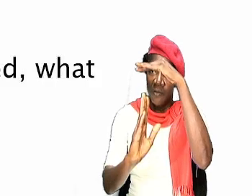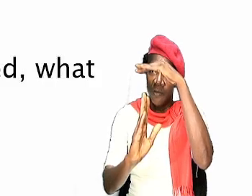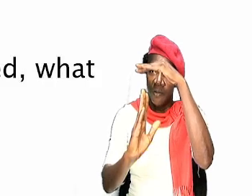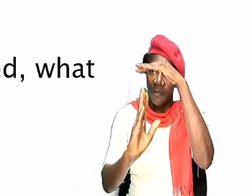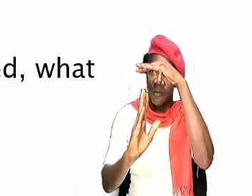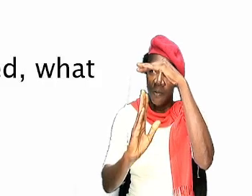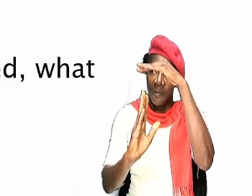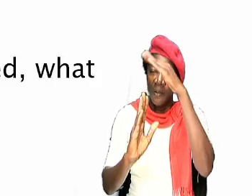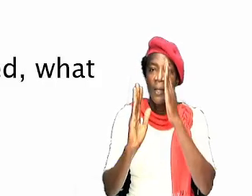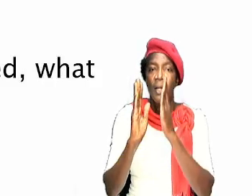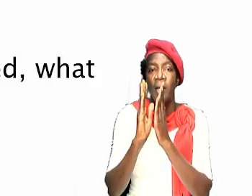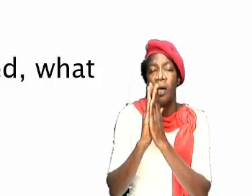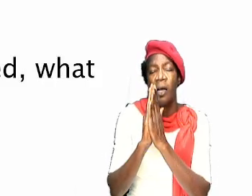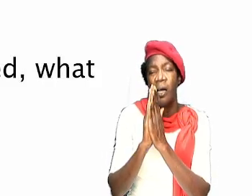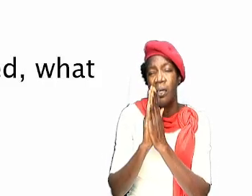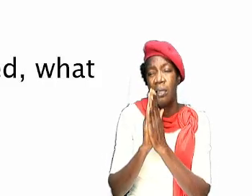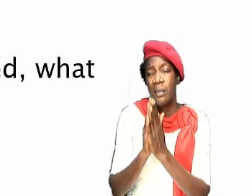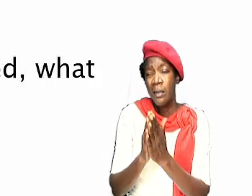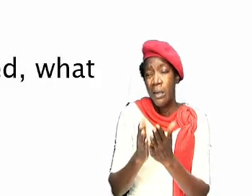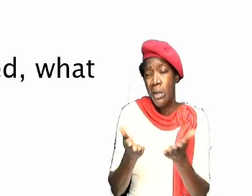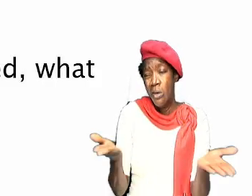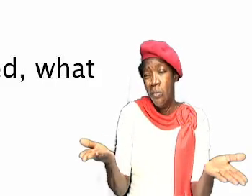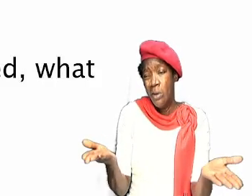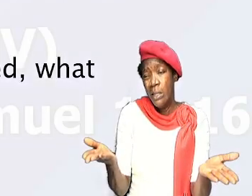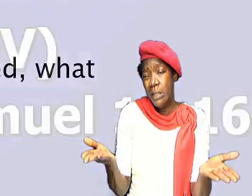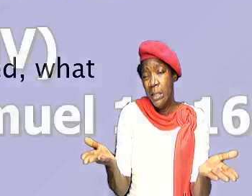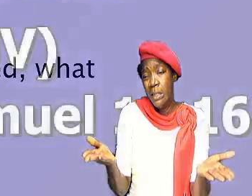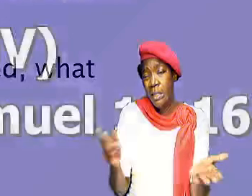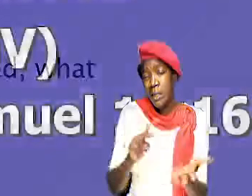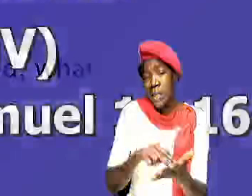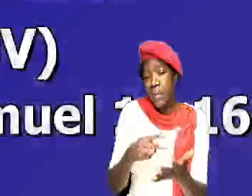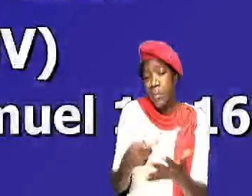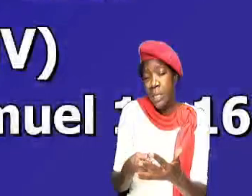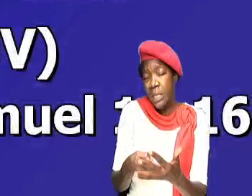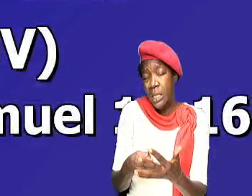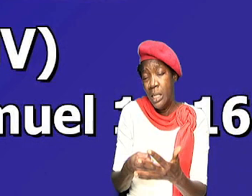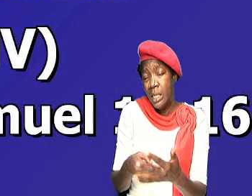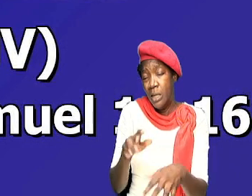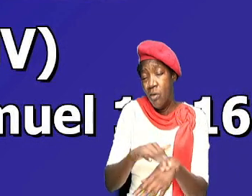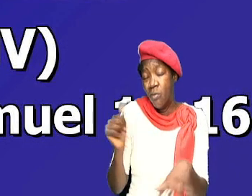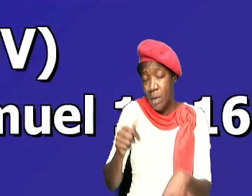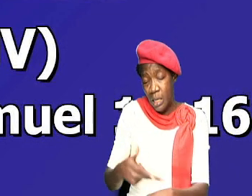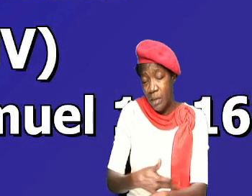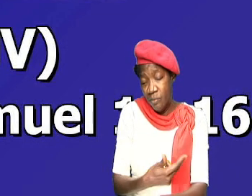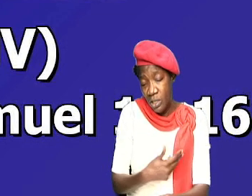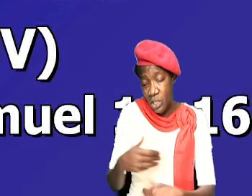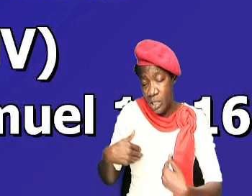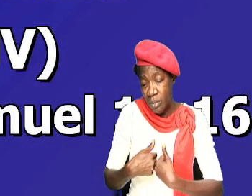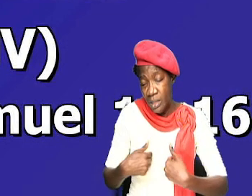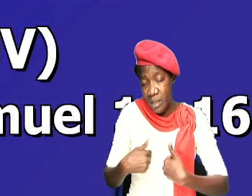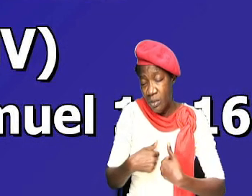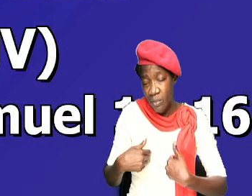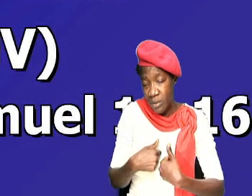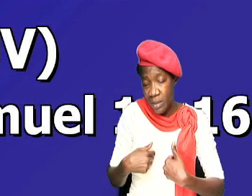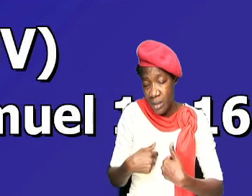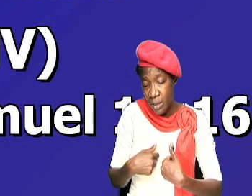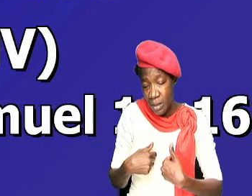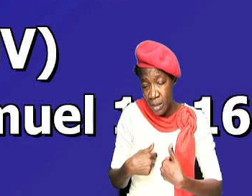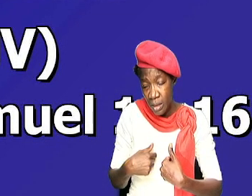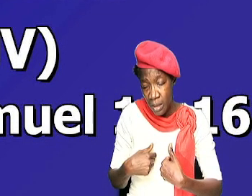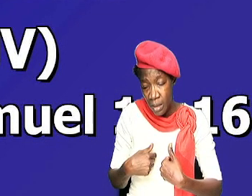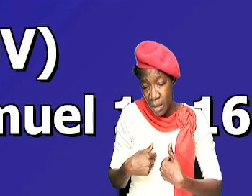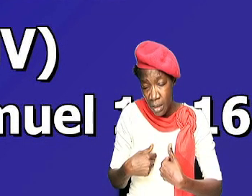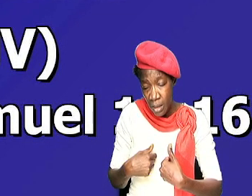asks him, what meaneth this, the bleating of the sheep and the oxen? And he blamed the